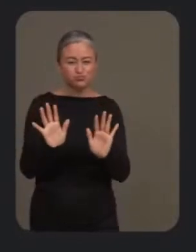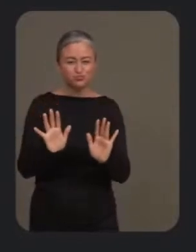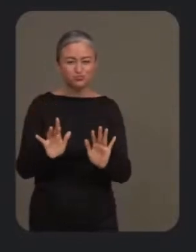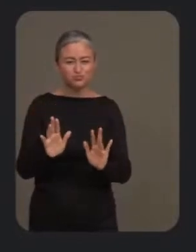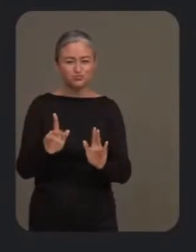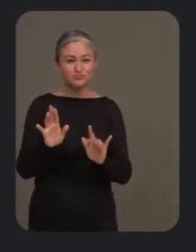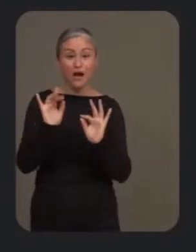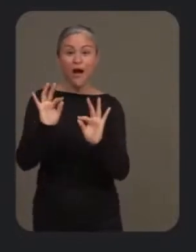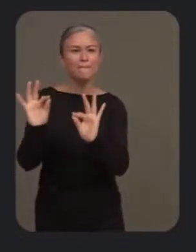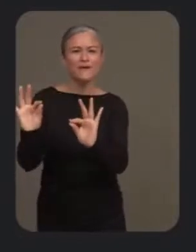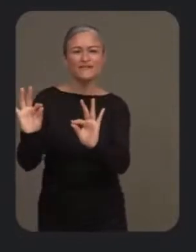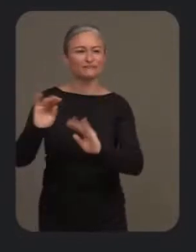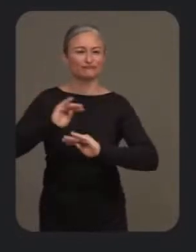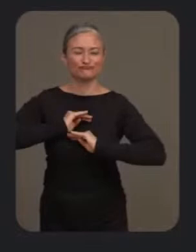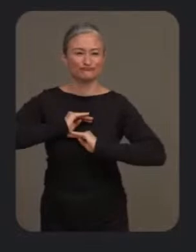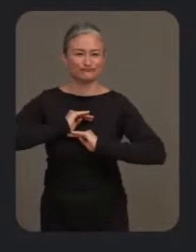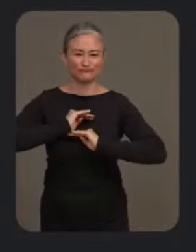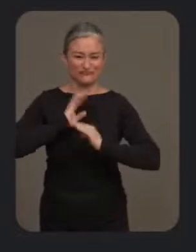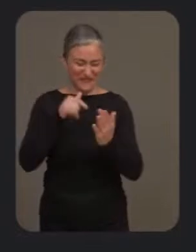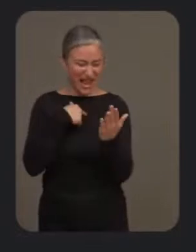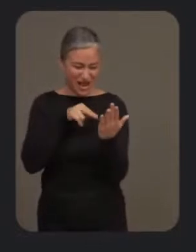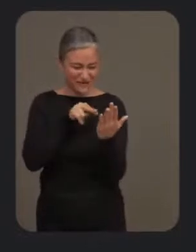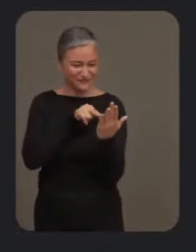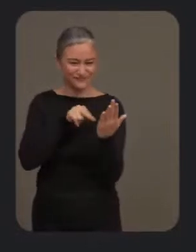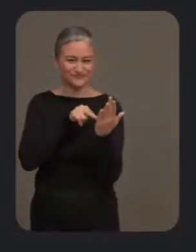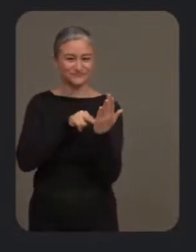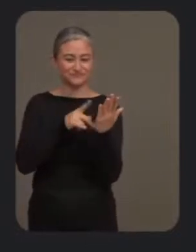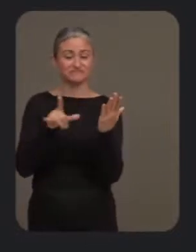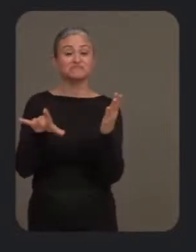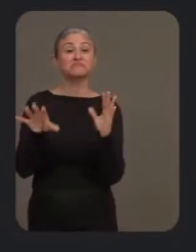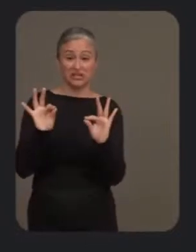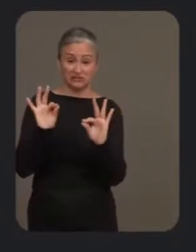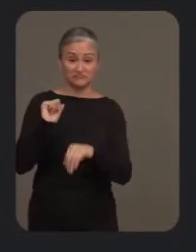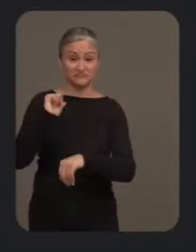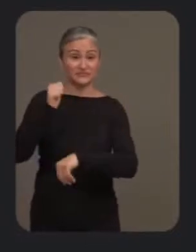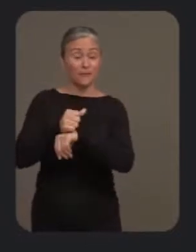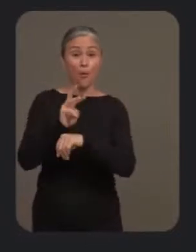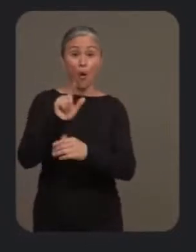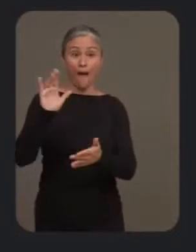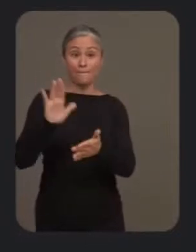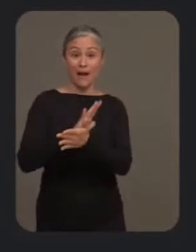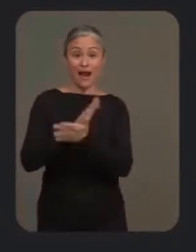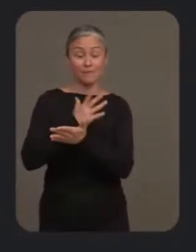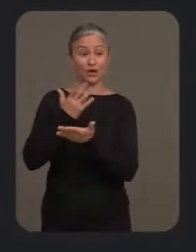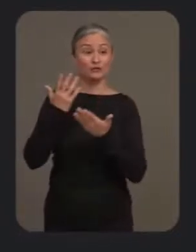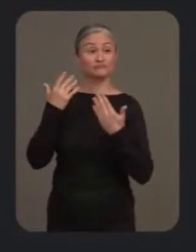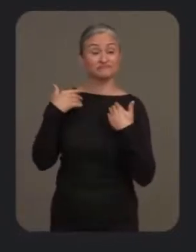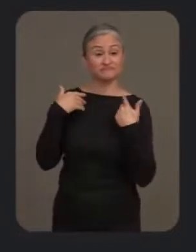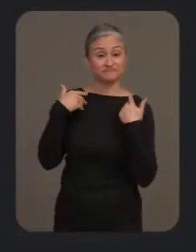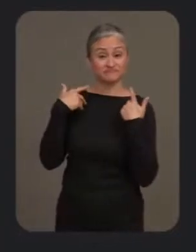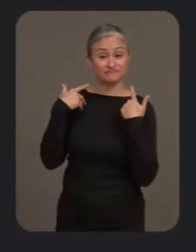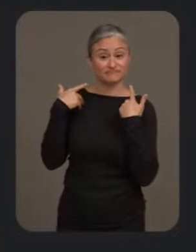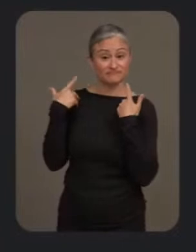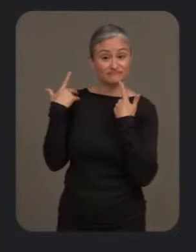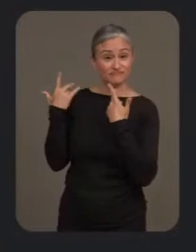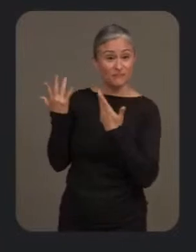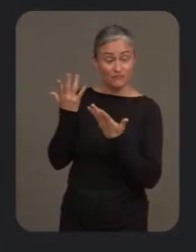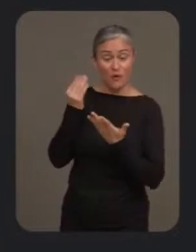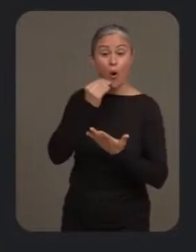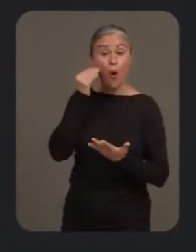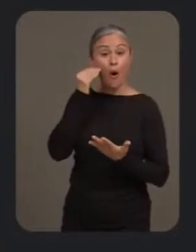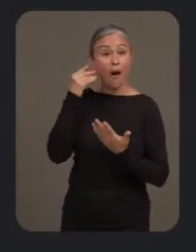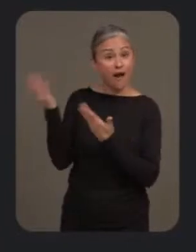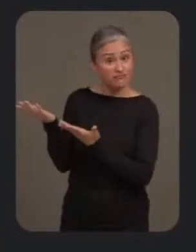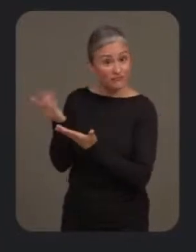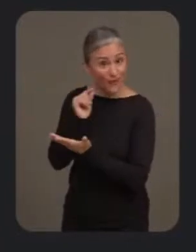that one. That one looks good. That looks good. I like that one. All right, select that, set the wallpaper, and then I go home. Looks pretty cool,